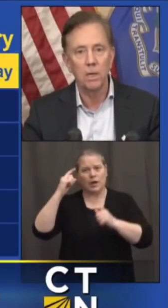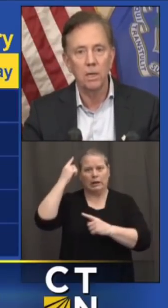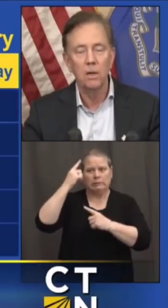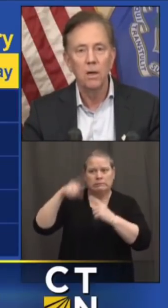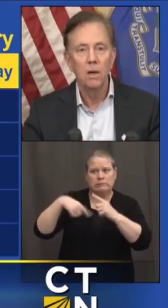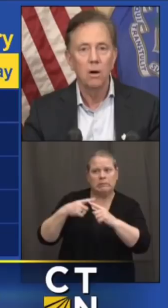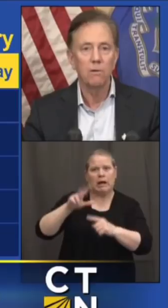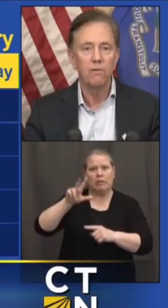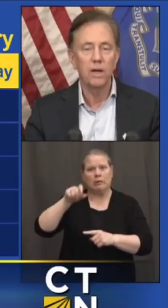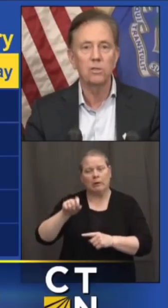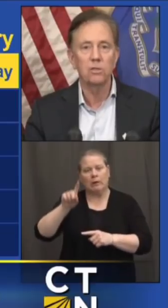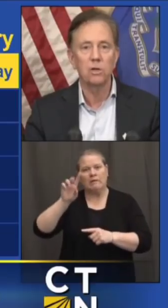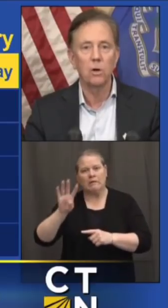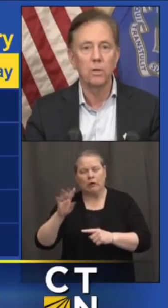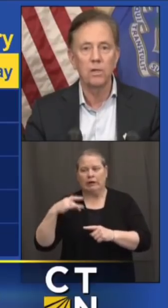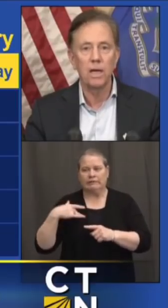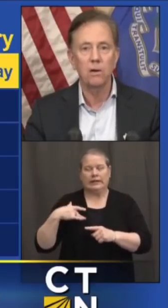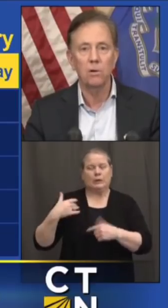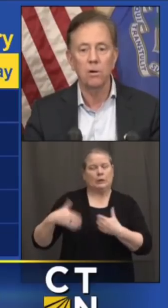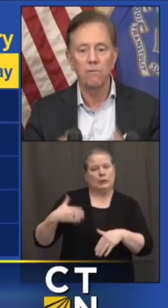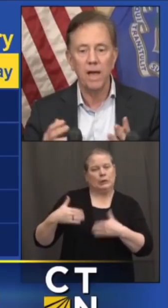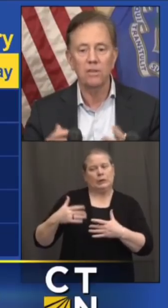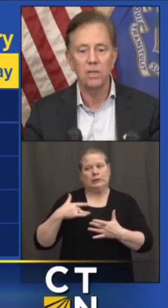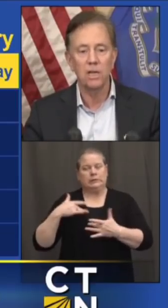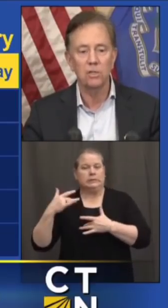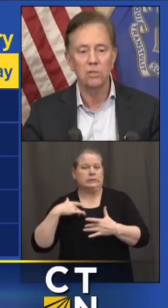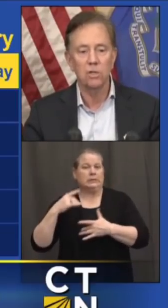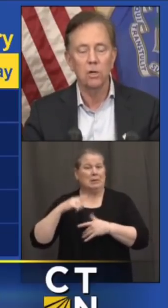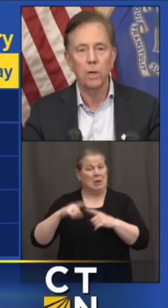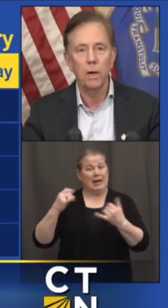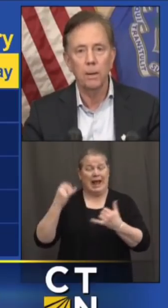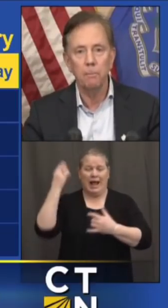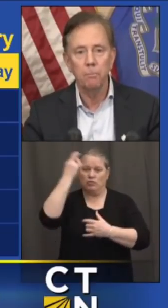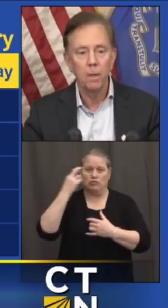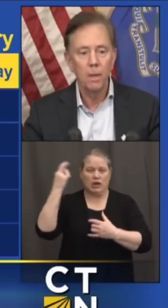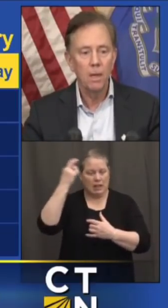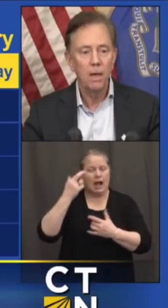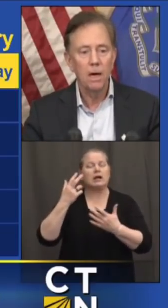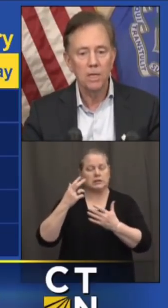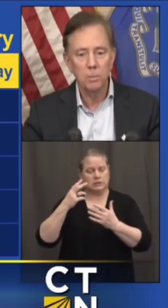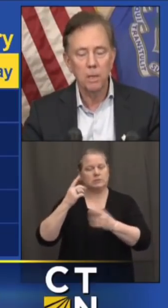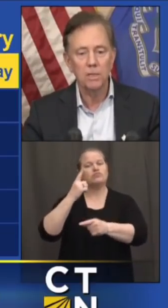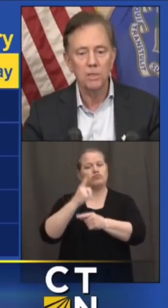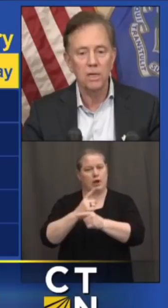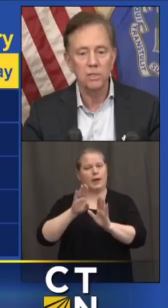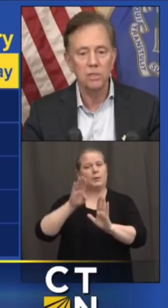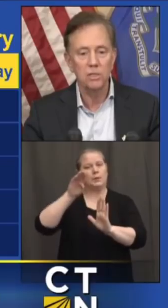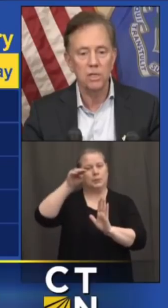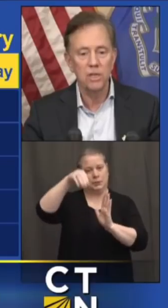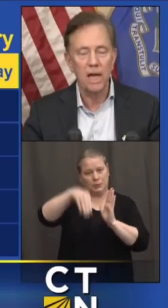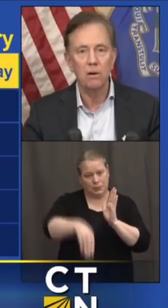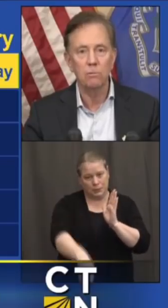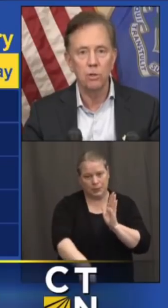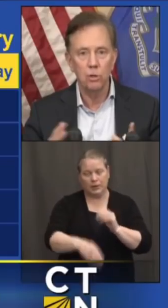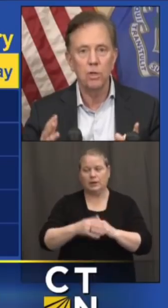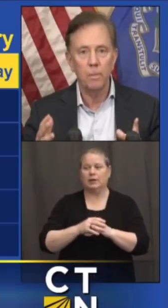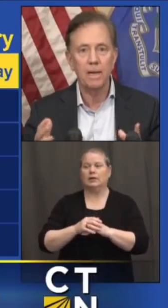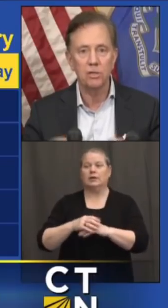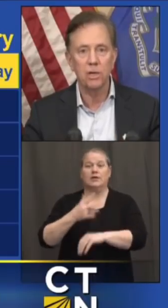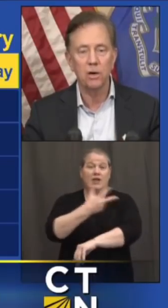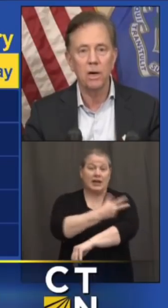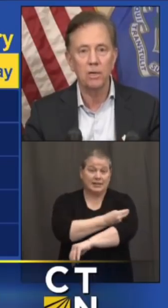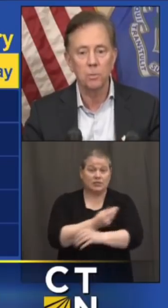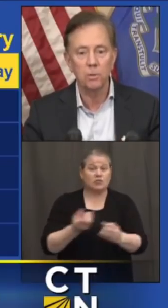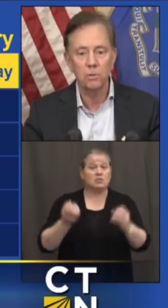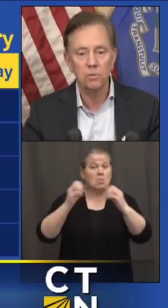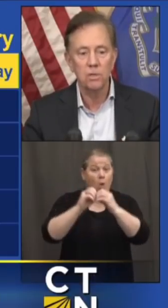direction meaning our infections are going down and our vaccinations are going up. Hospitalizations down, good